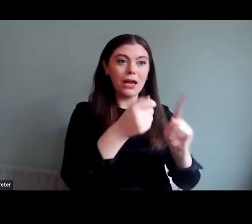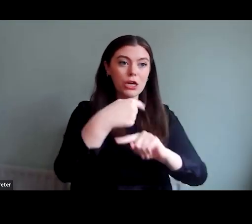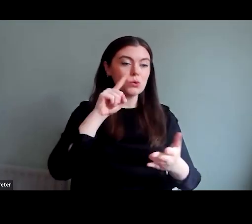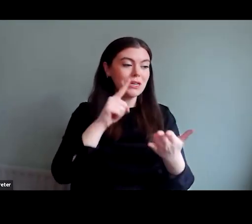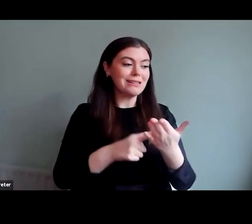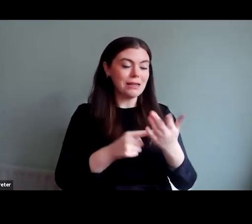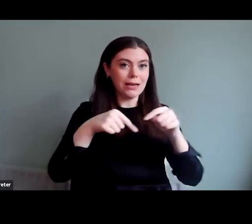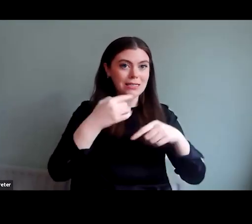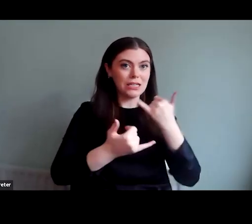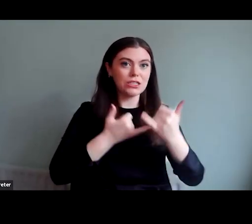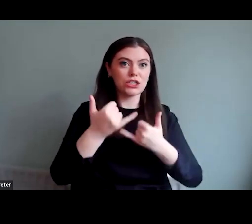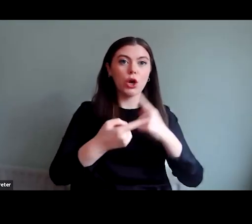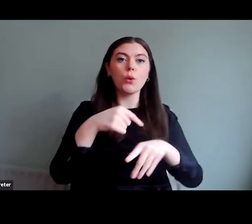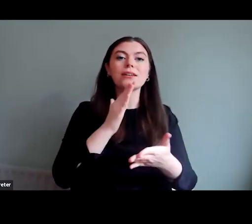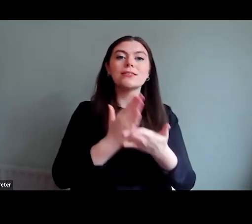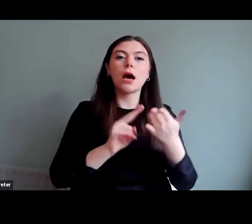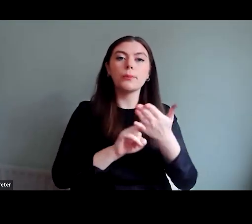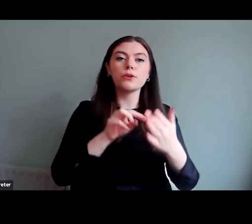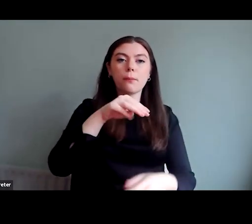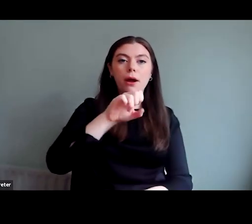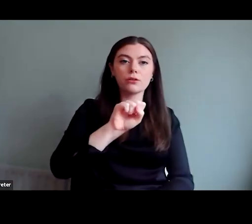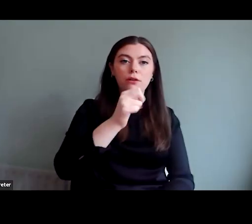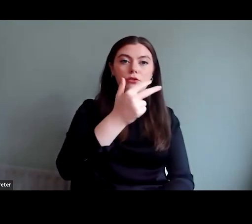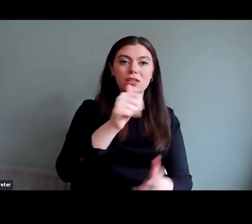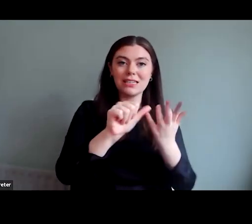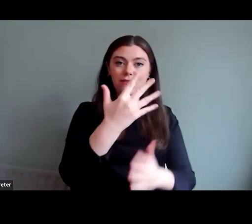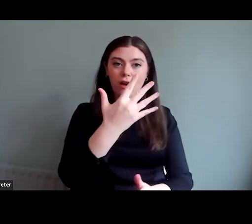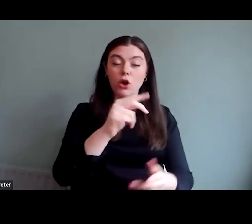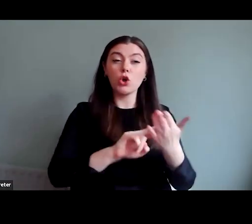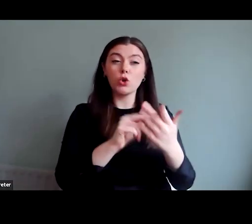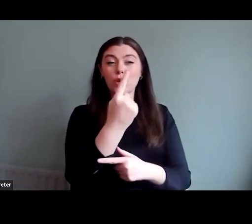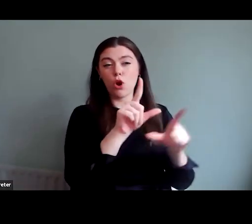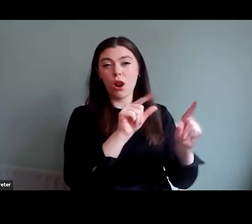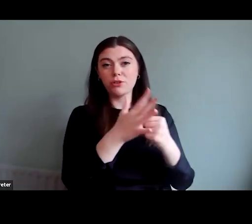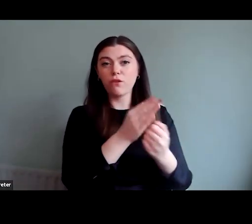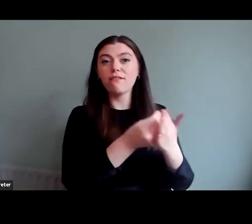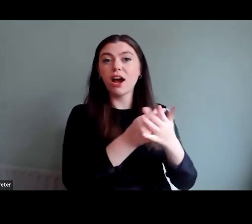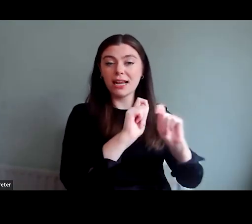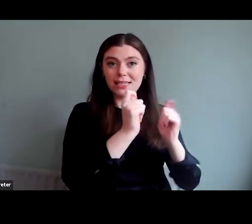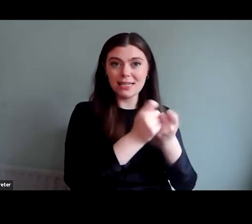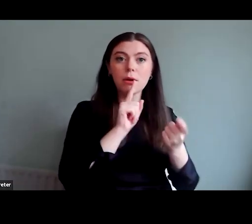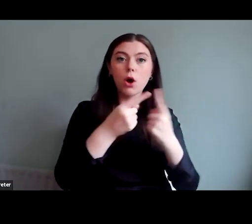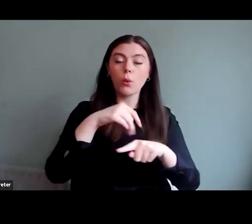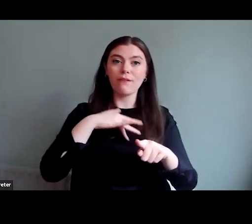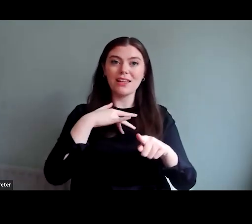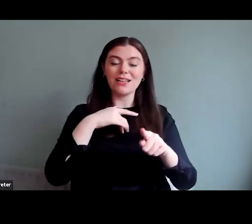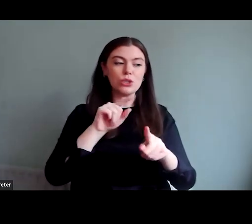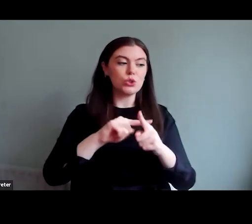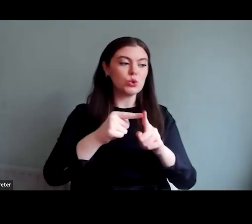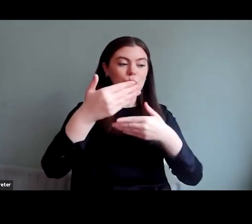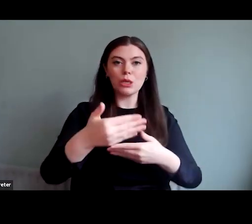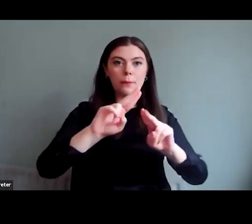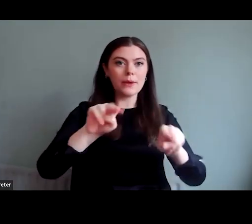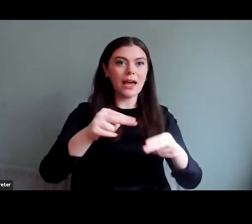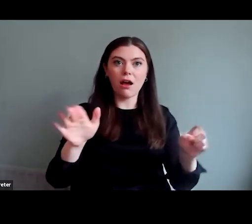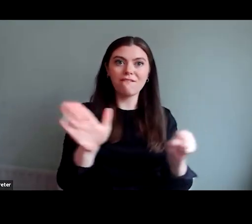with the exception of one license, which is actually for our finance team. It was felt that in the short term, we weren't going to be able to step away